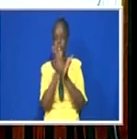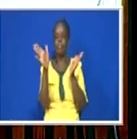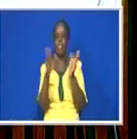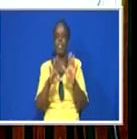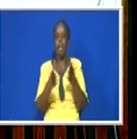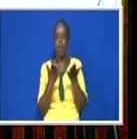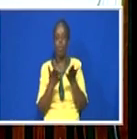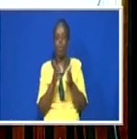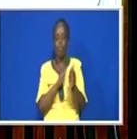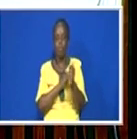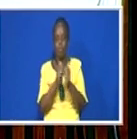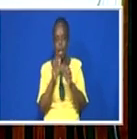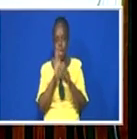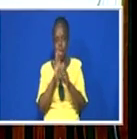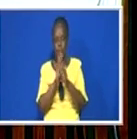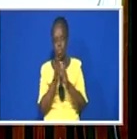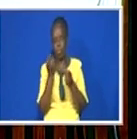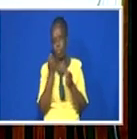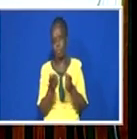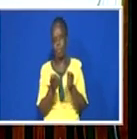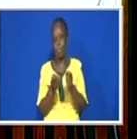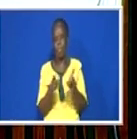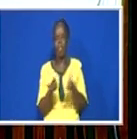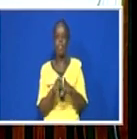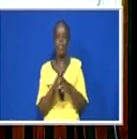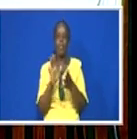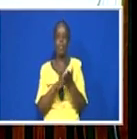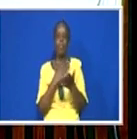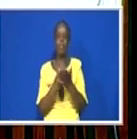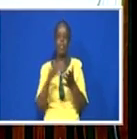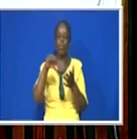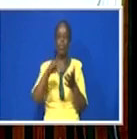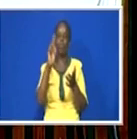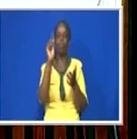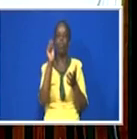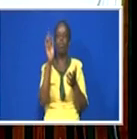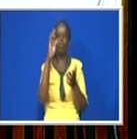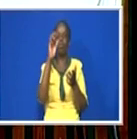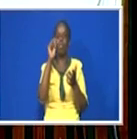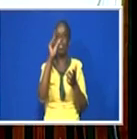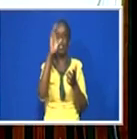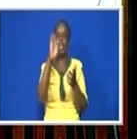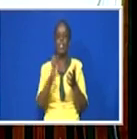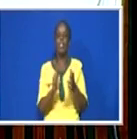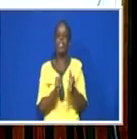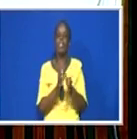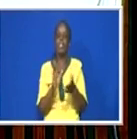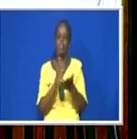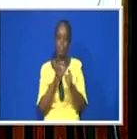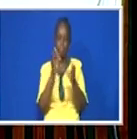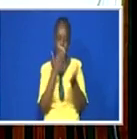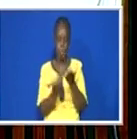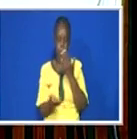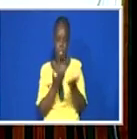so much or not? Then the same apply to quartile deviation. It measures the spread,